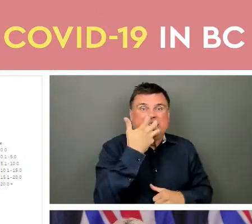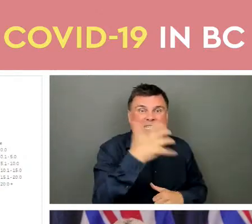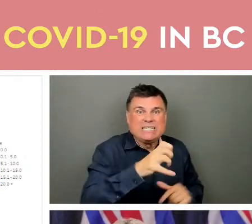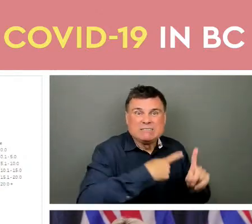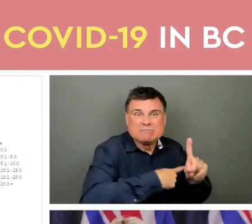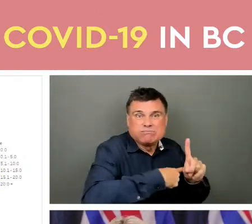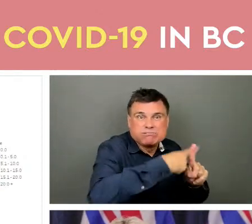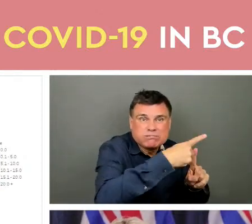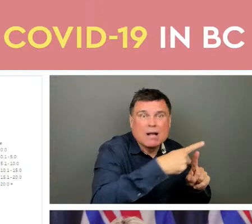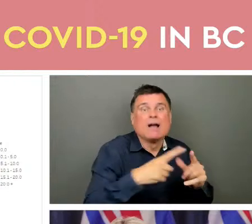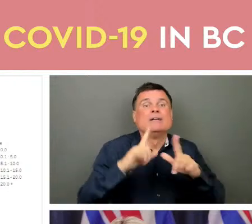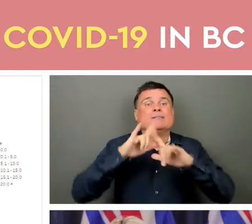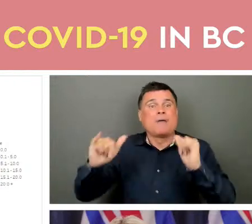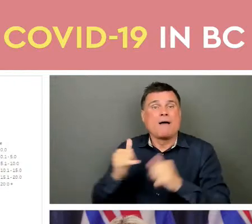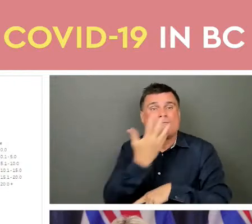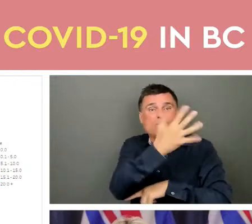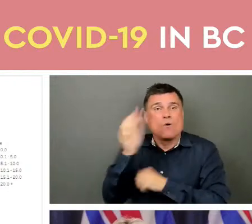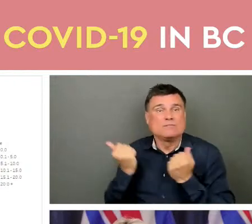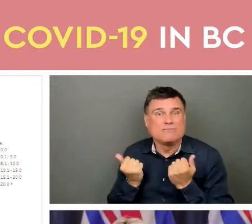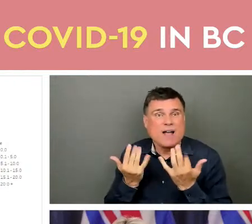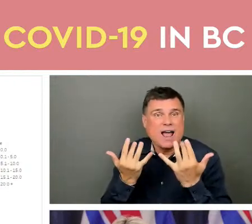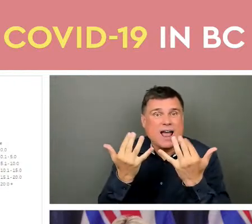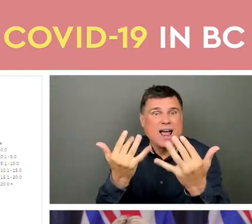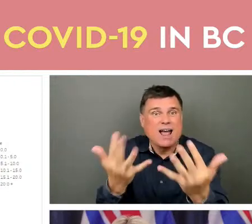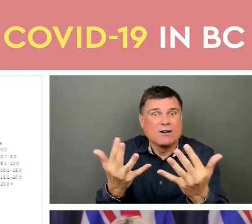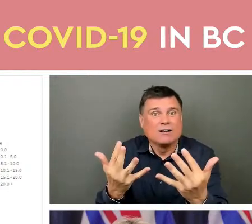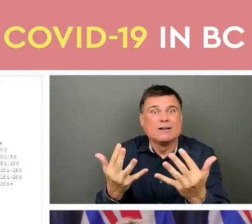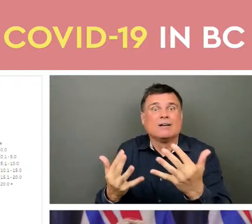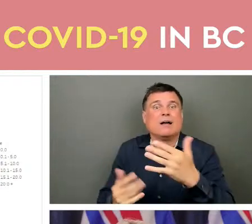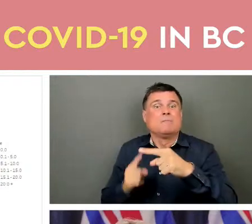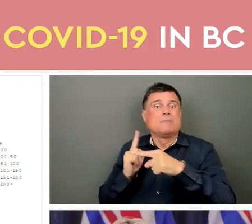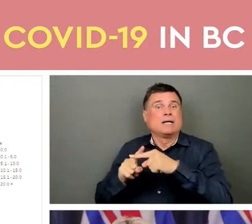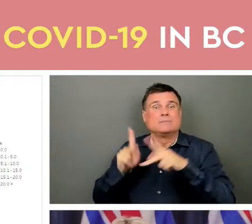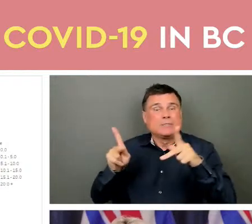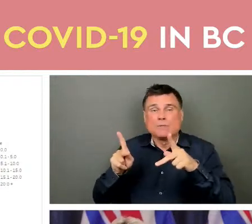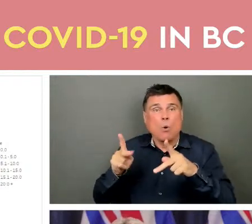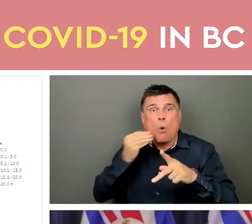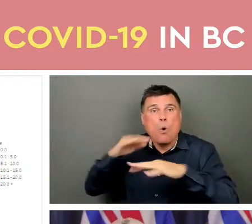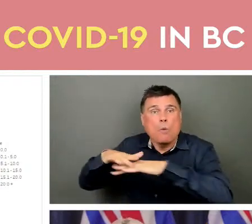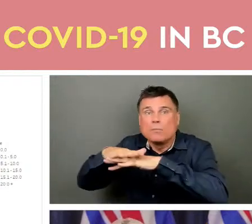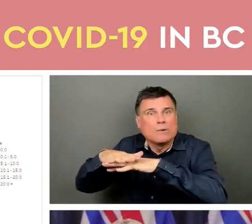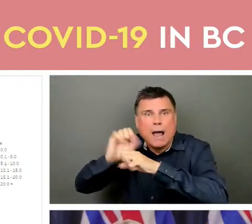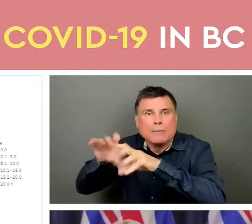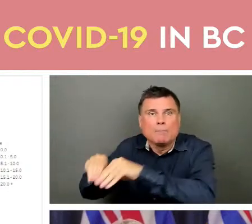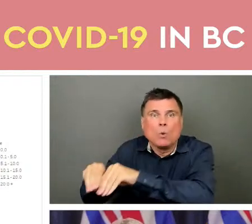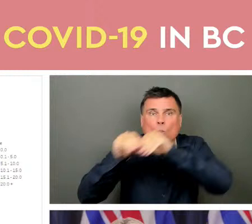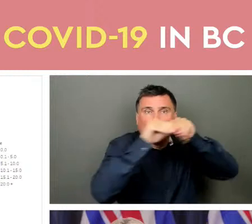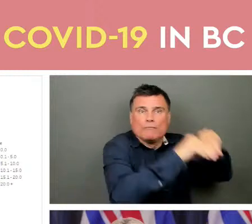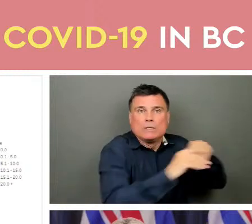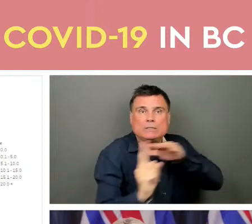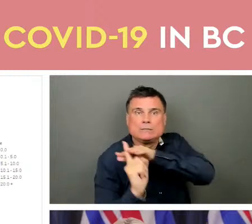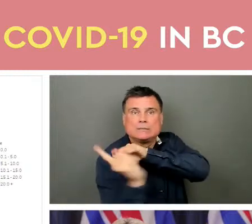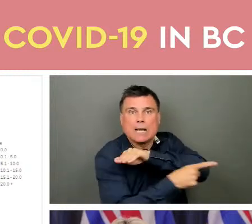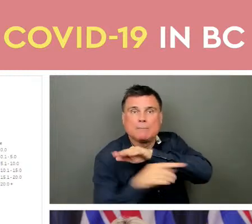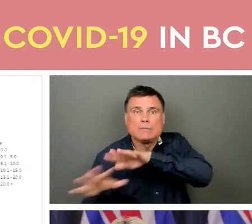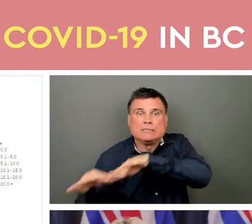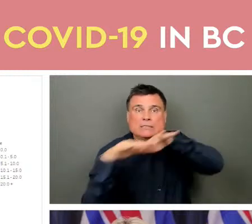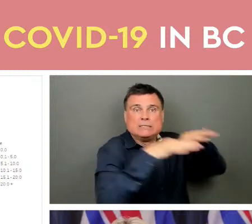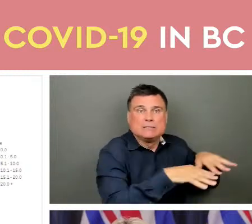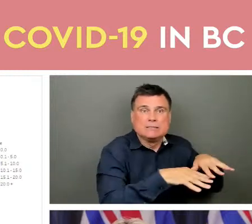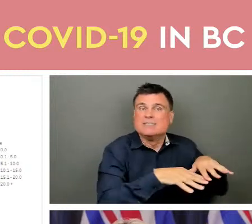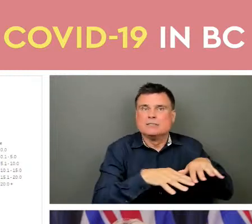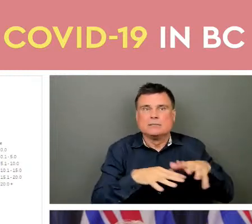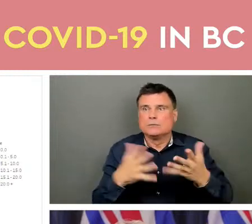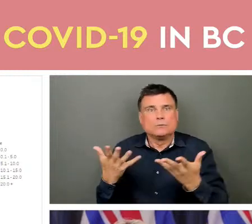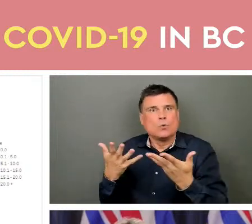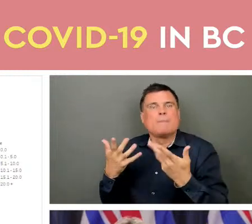of people that have also interfered with the ability to prevent transmission, but also to get immunization rates up in many